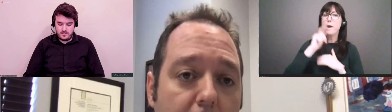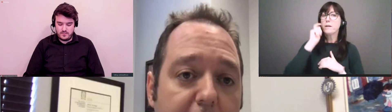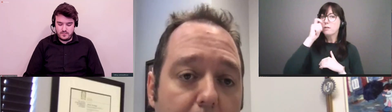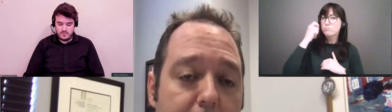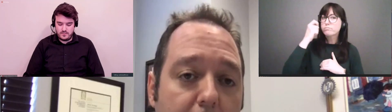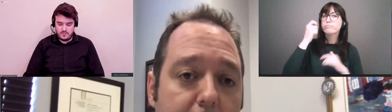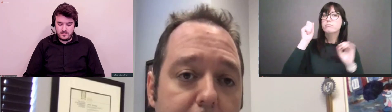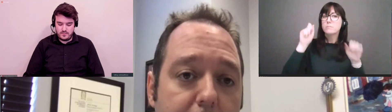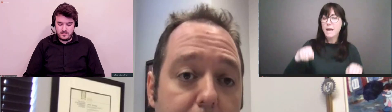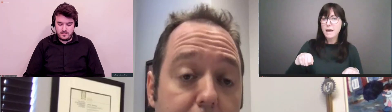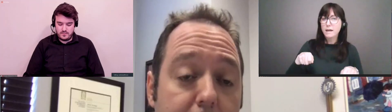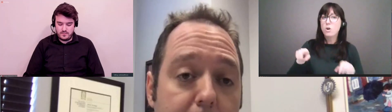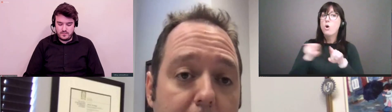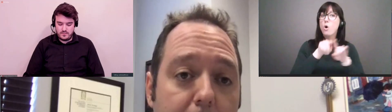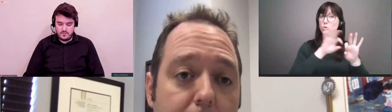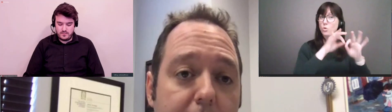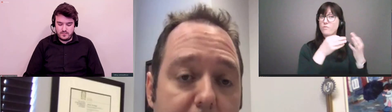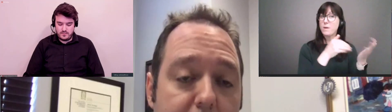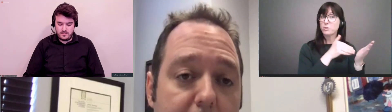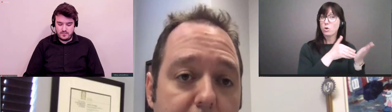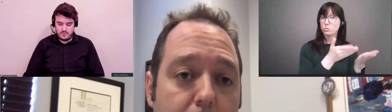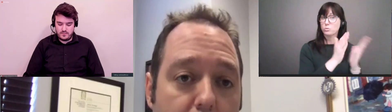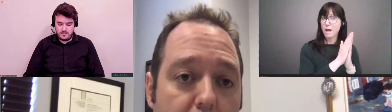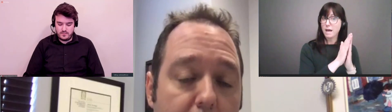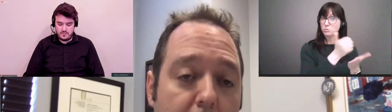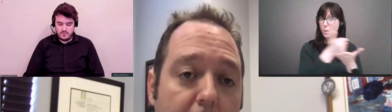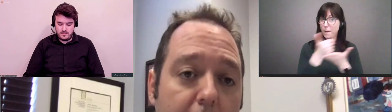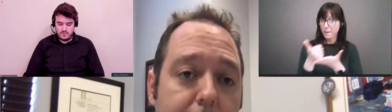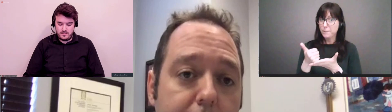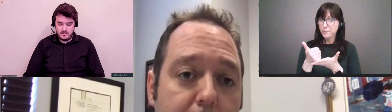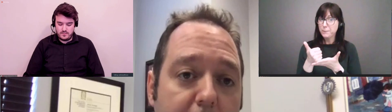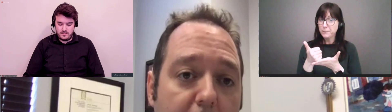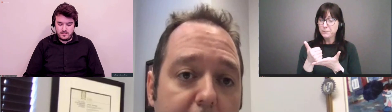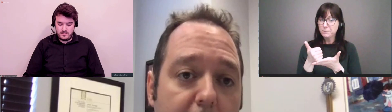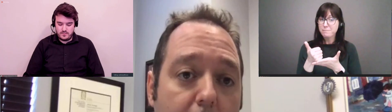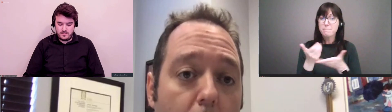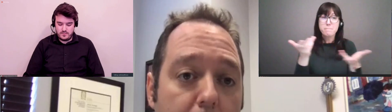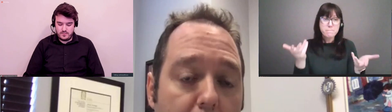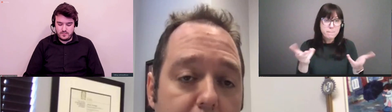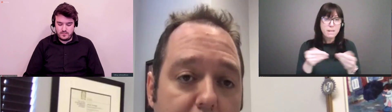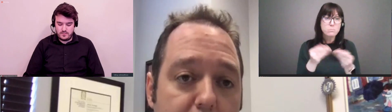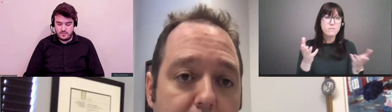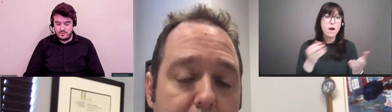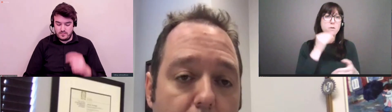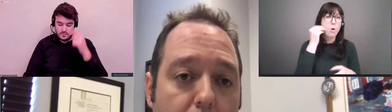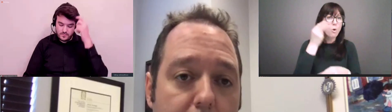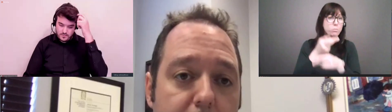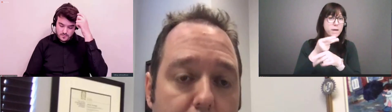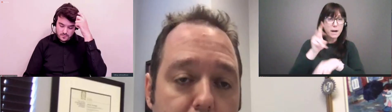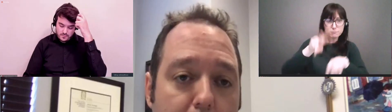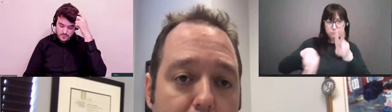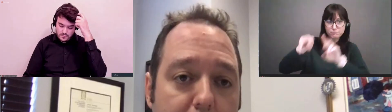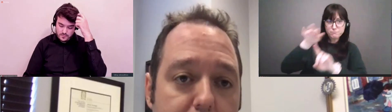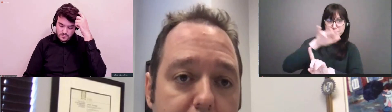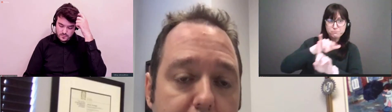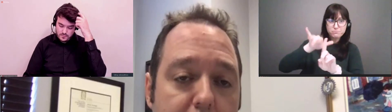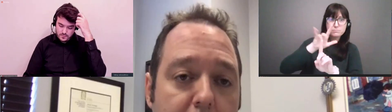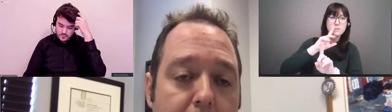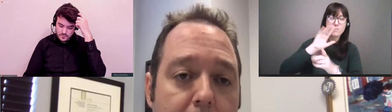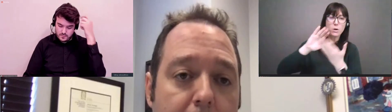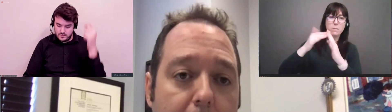our family doctors in the region to be able to assist in this work, and also to provide home care assessments for these vulnerable